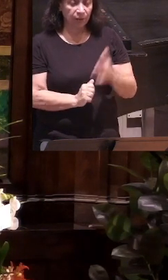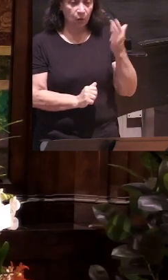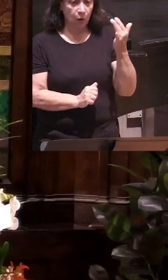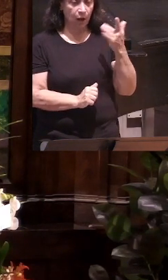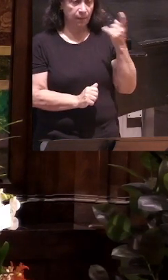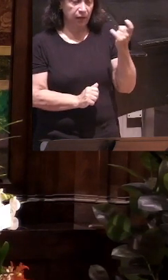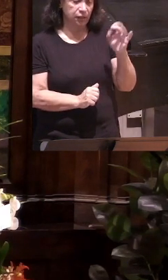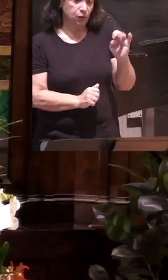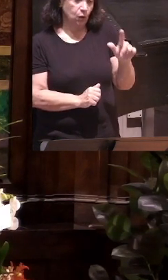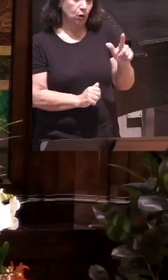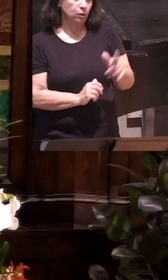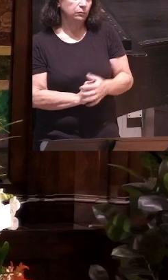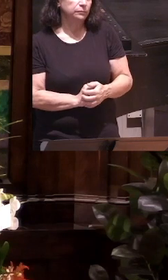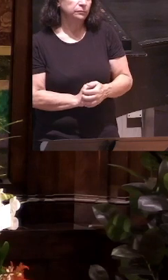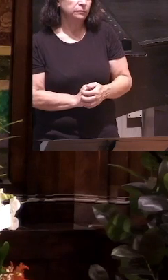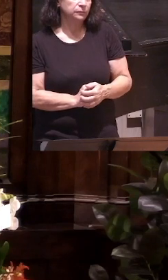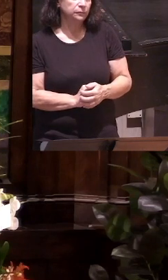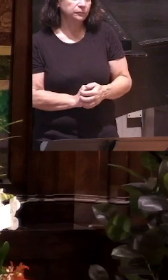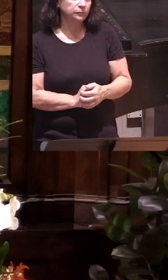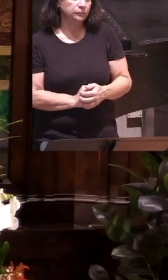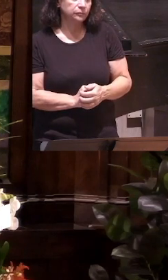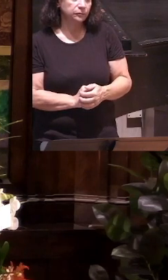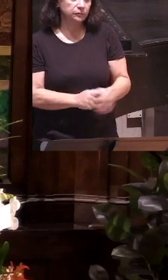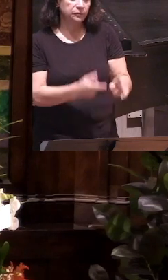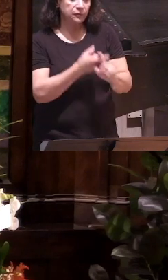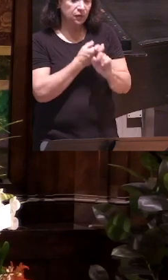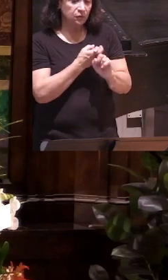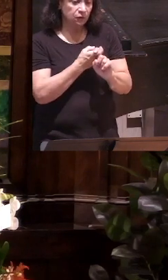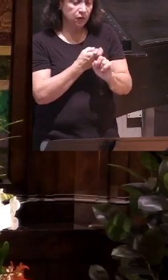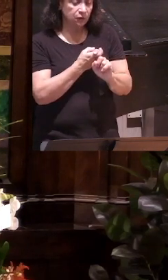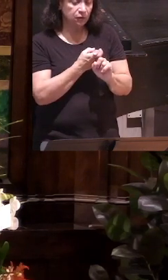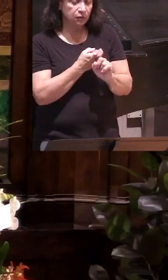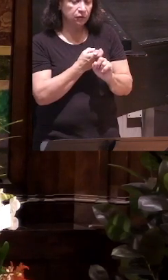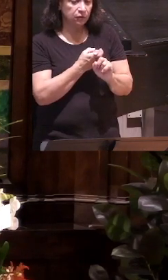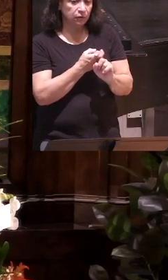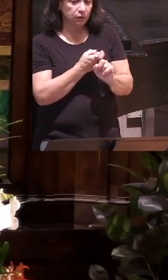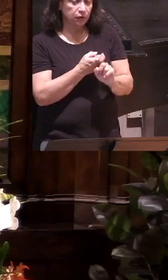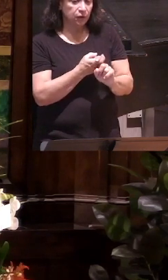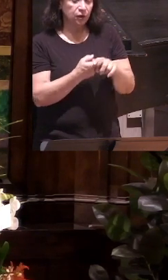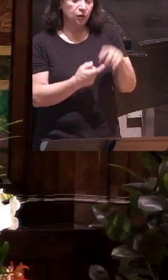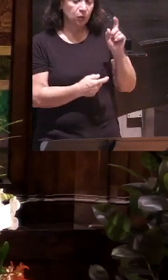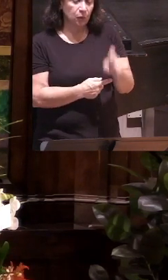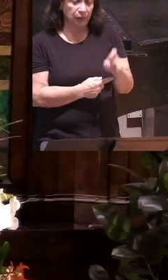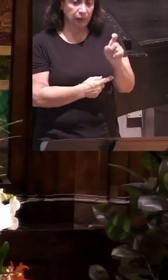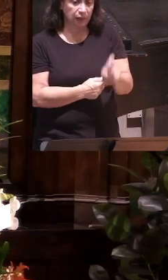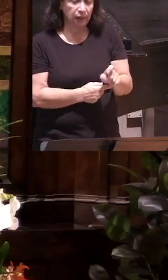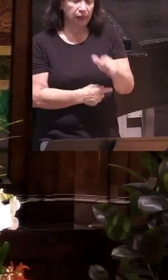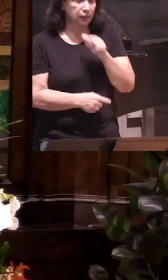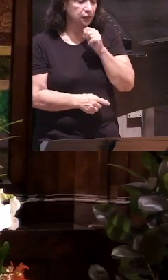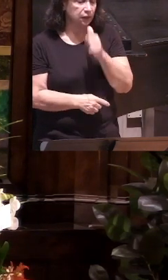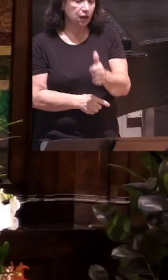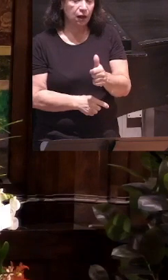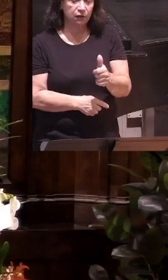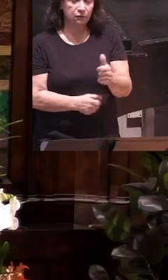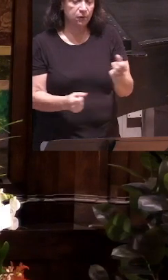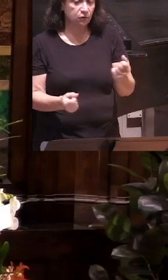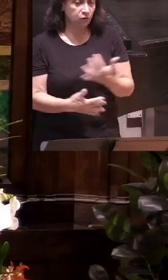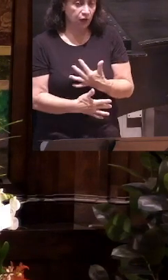Because, Earl, my friend, you need not